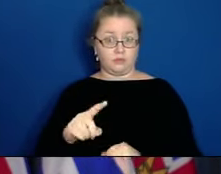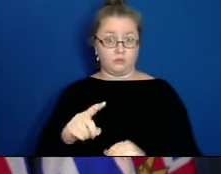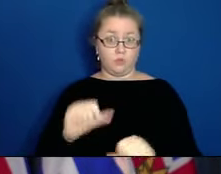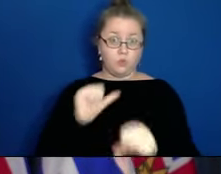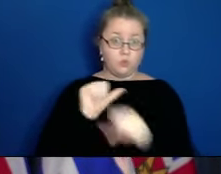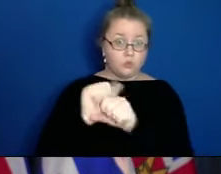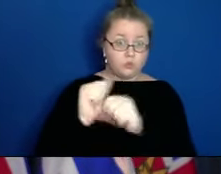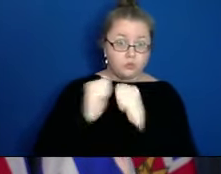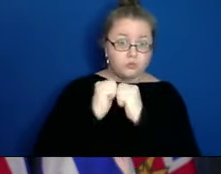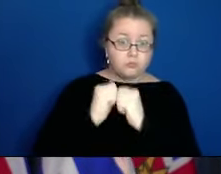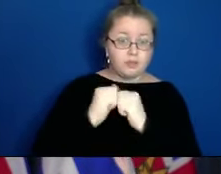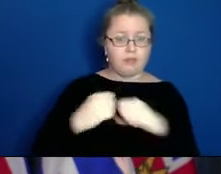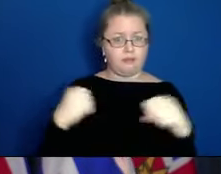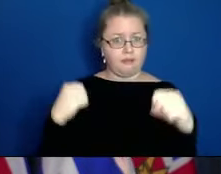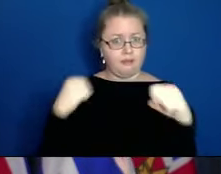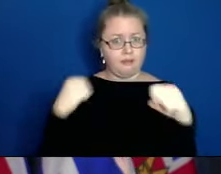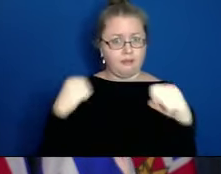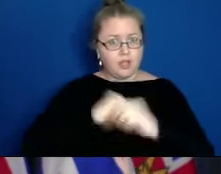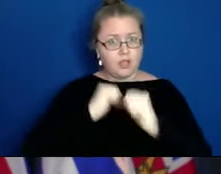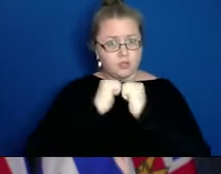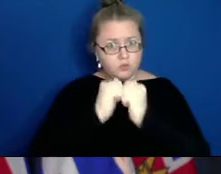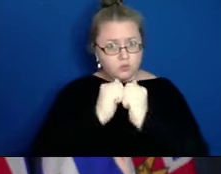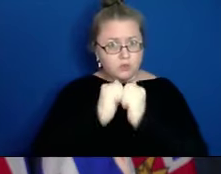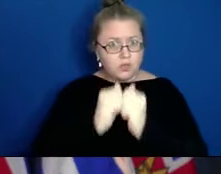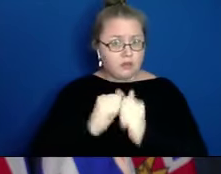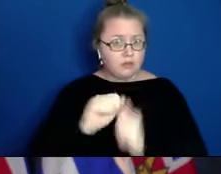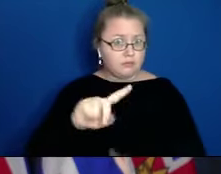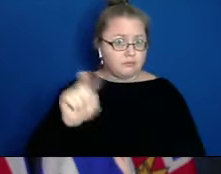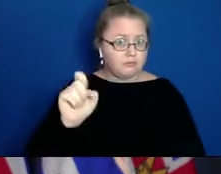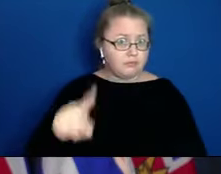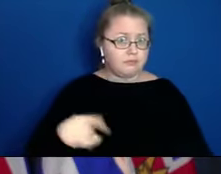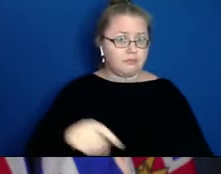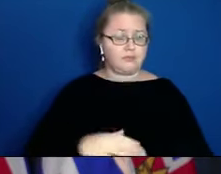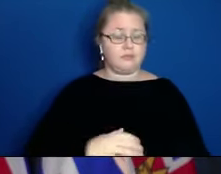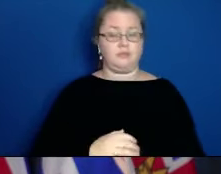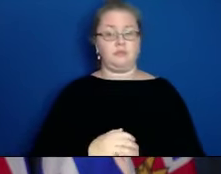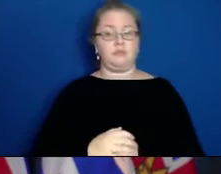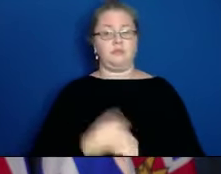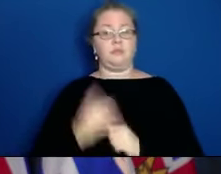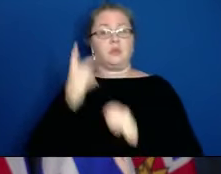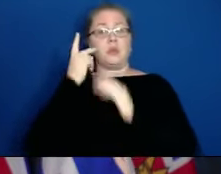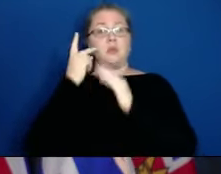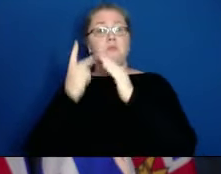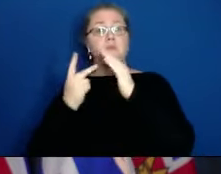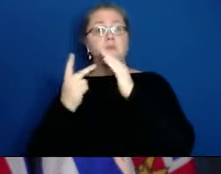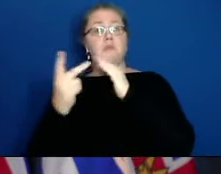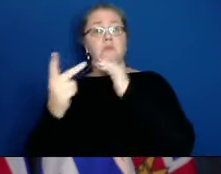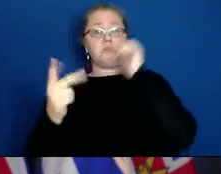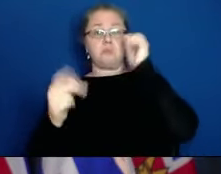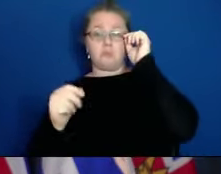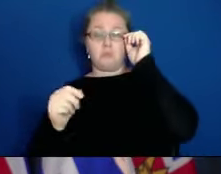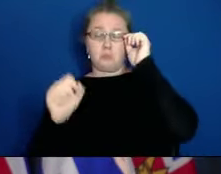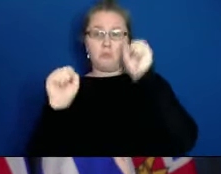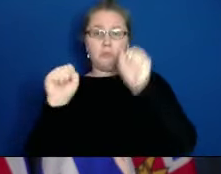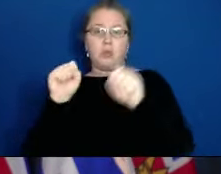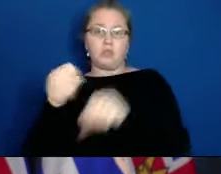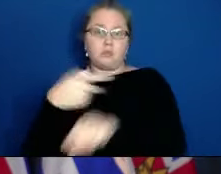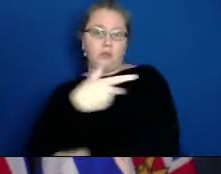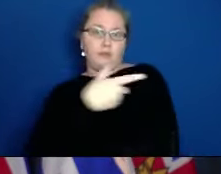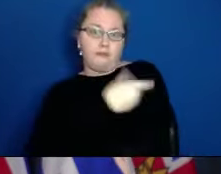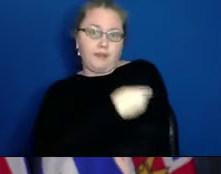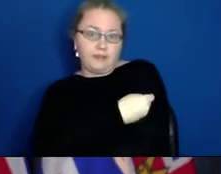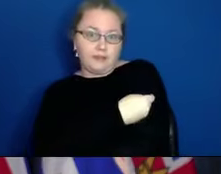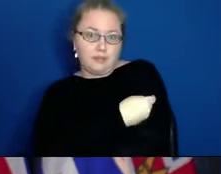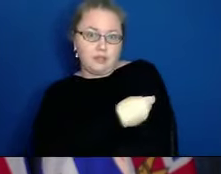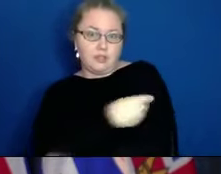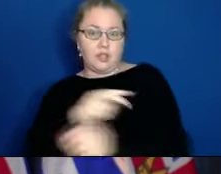this time, in this important time, when we see perhaps on the horizon some opportunity with respect to vaccine? Do we fight right